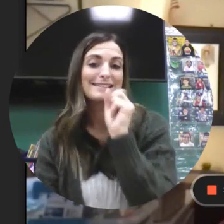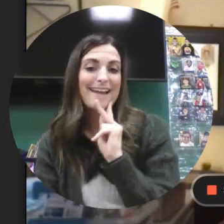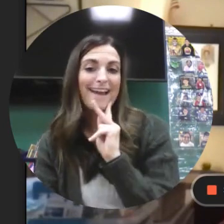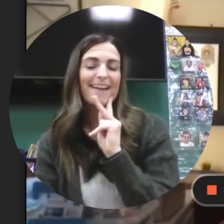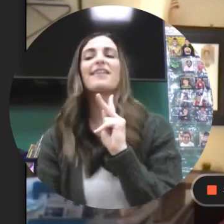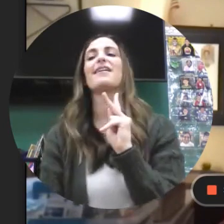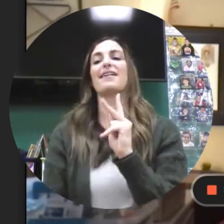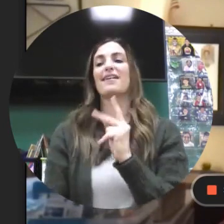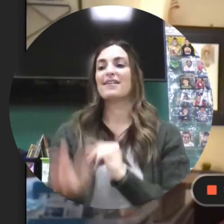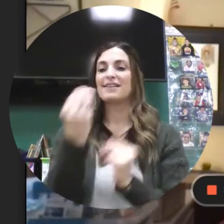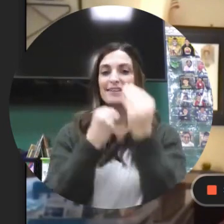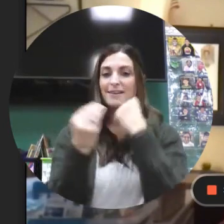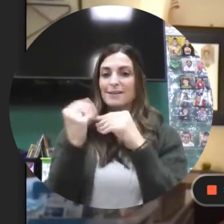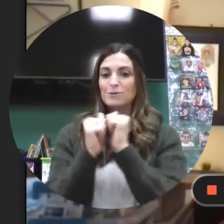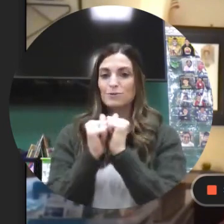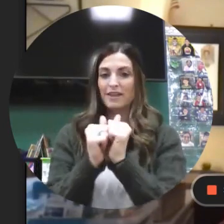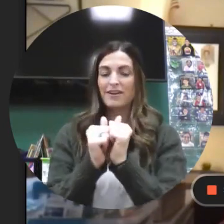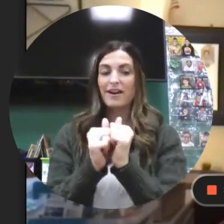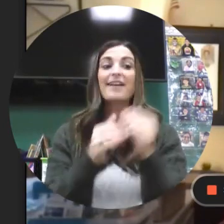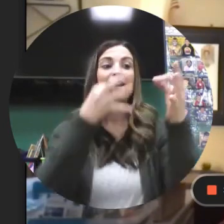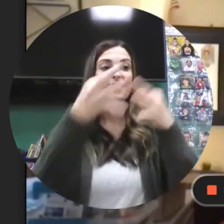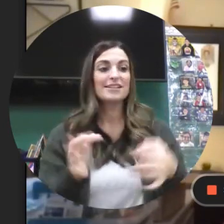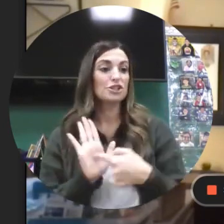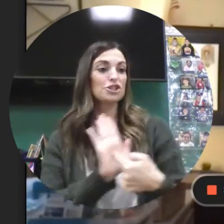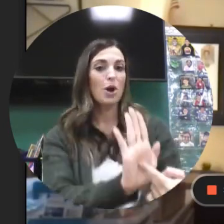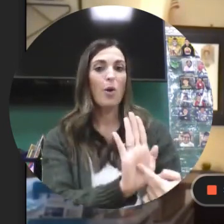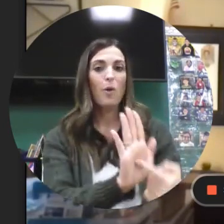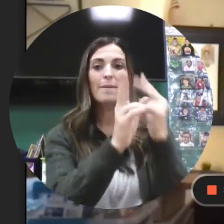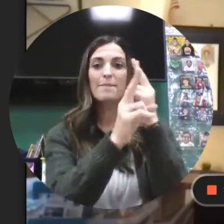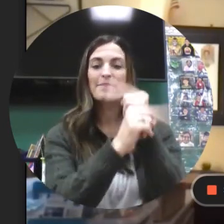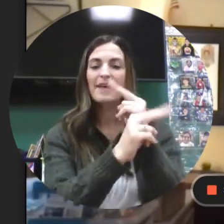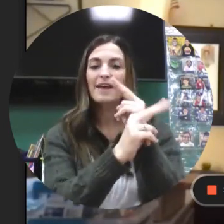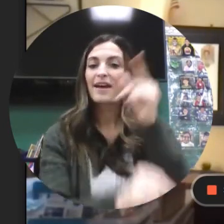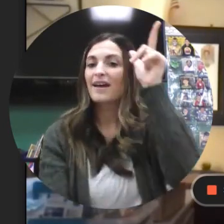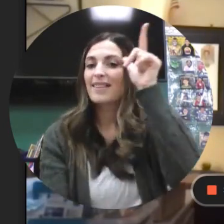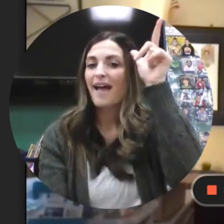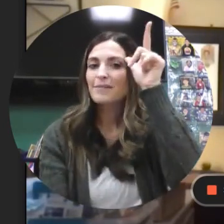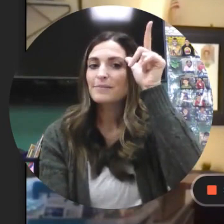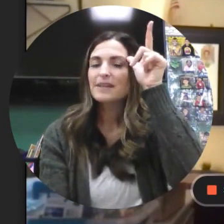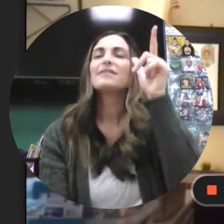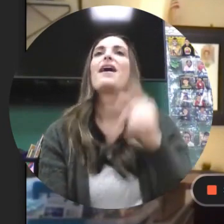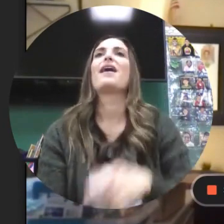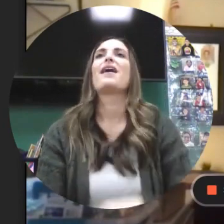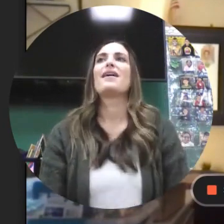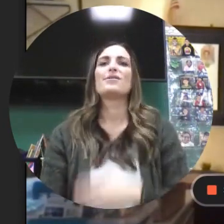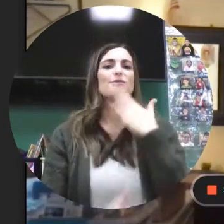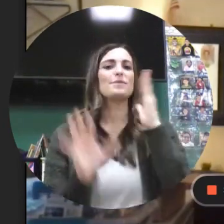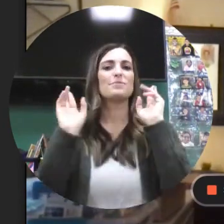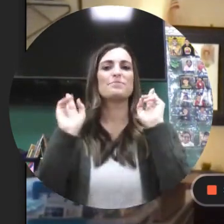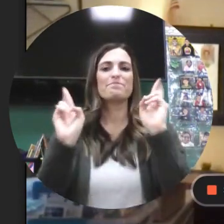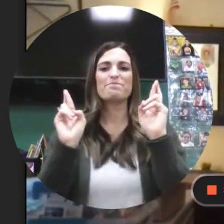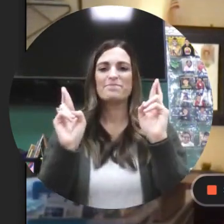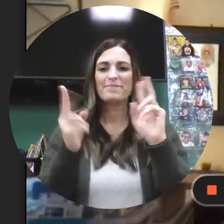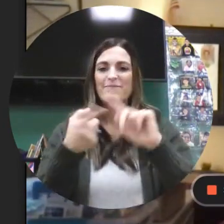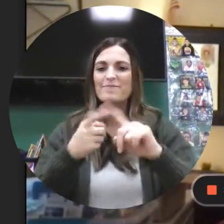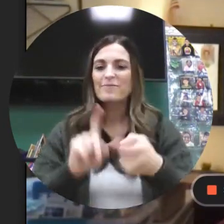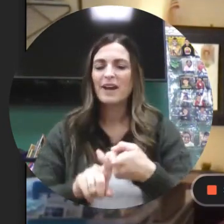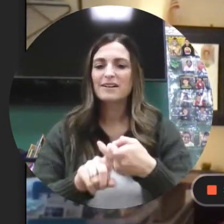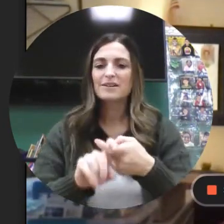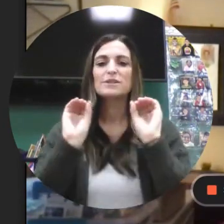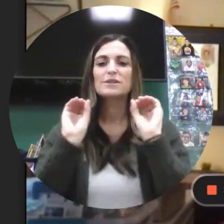was mine, I could tell the other kids about him. We'd have such a great time that it'd bounce us right over the friendship bump. It was a perfect